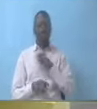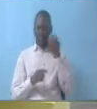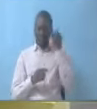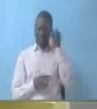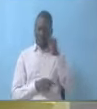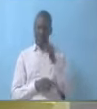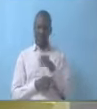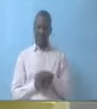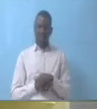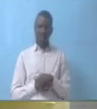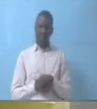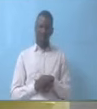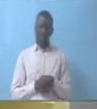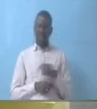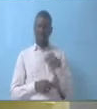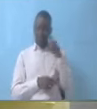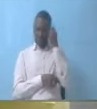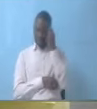hesitated to do so.